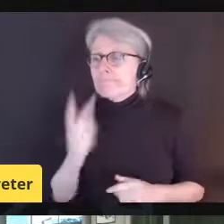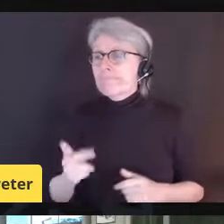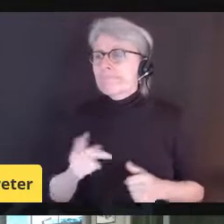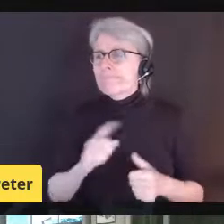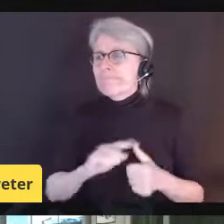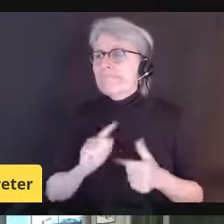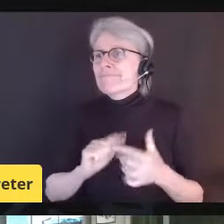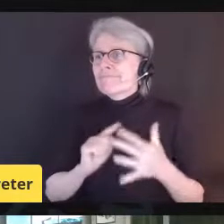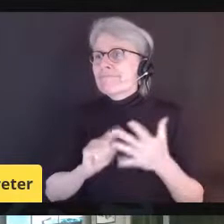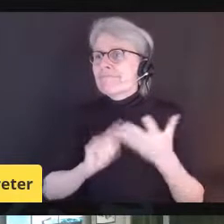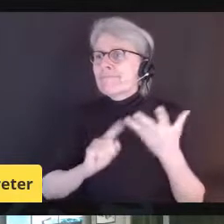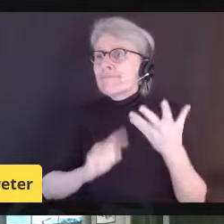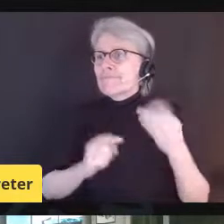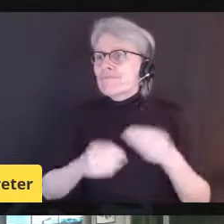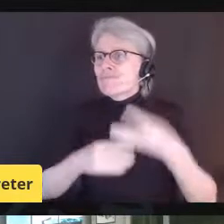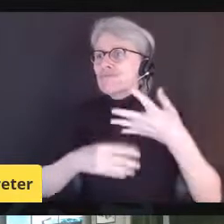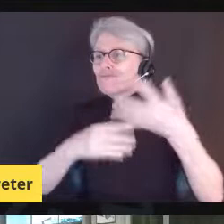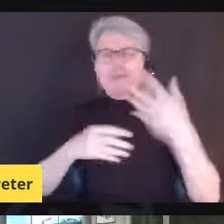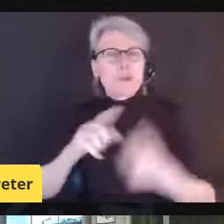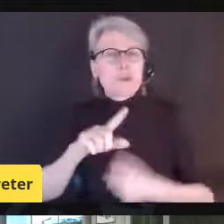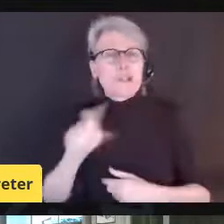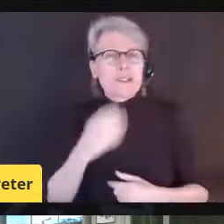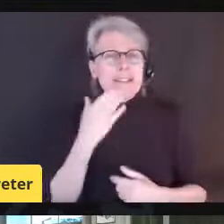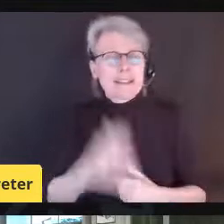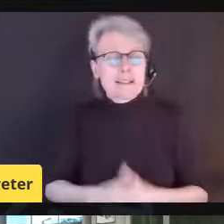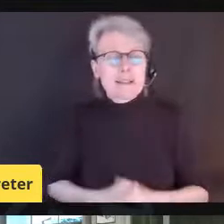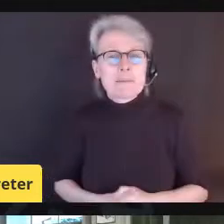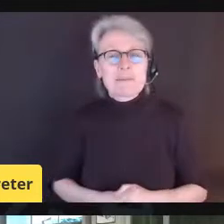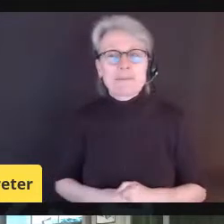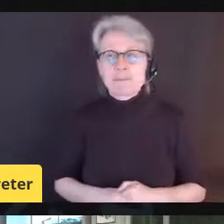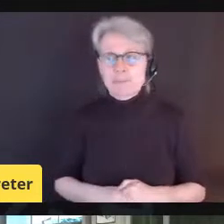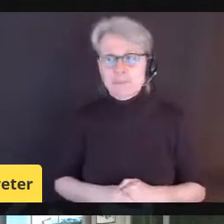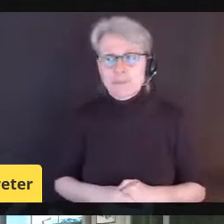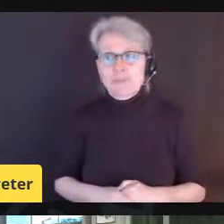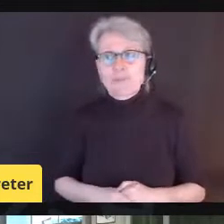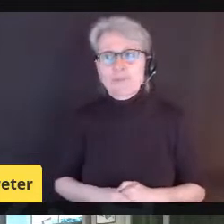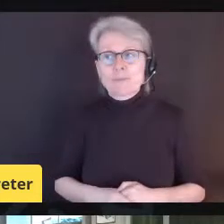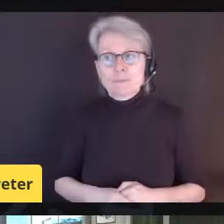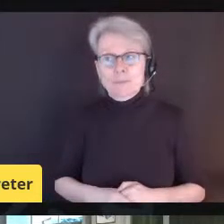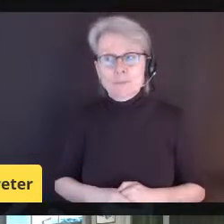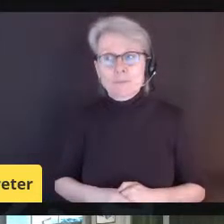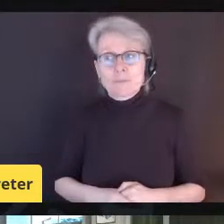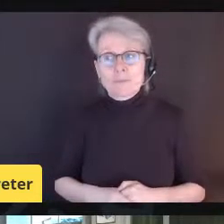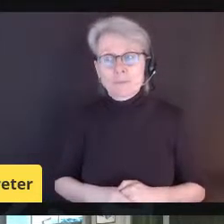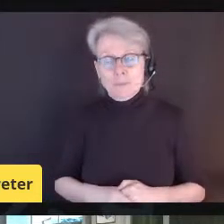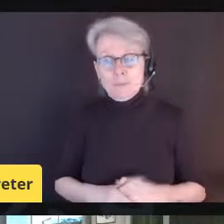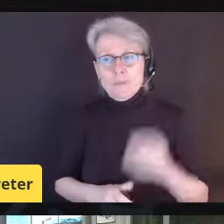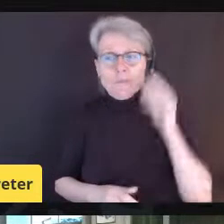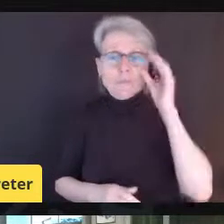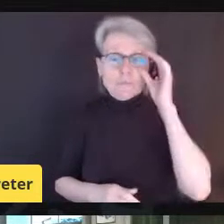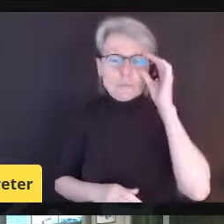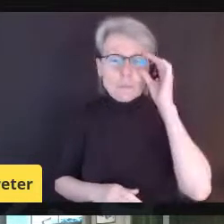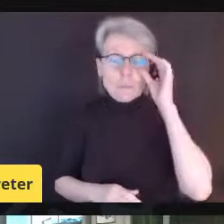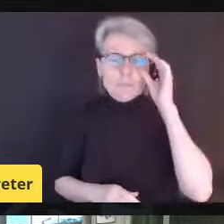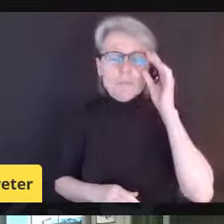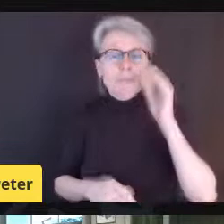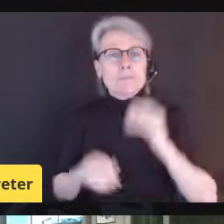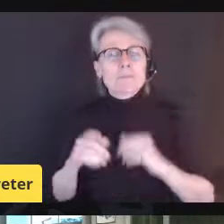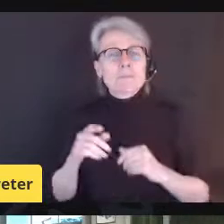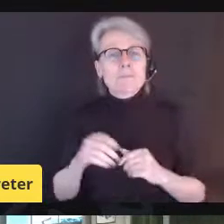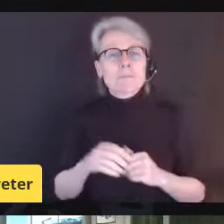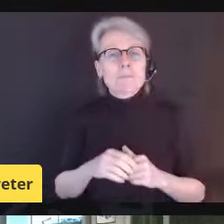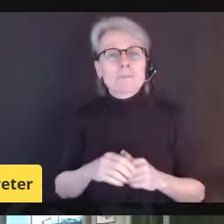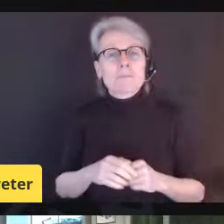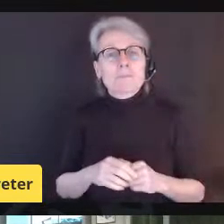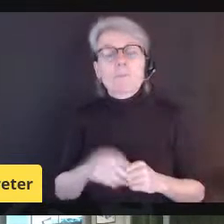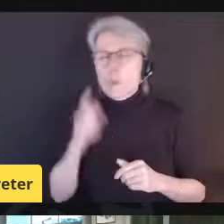in and we are loving the questions. This one is kind of a direct tie-in, I guess, a little bit to your question, but for the audience, we'll